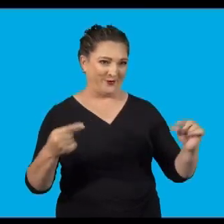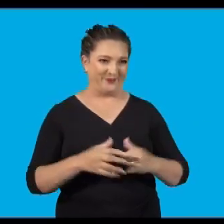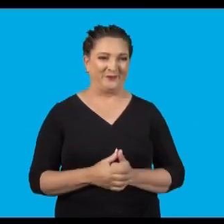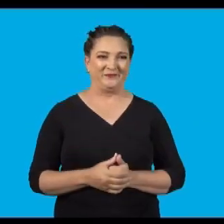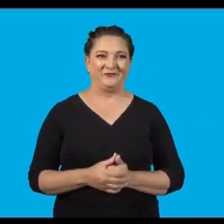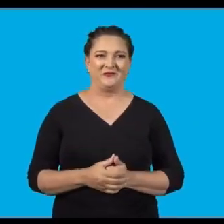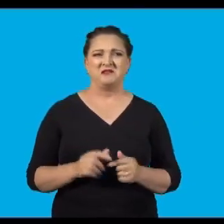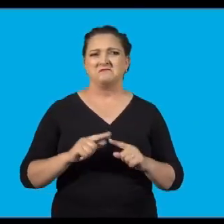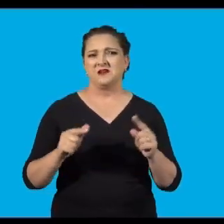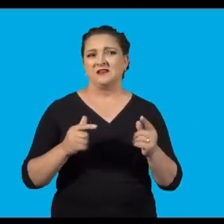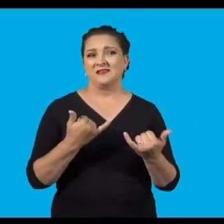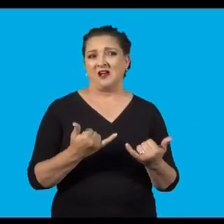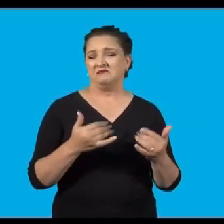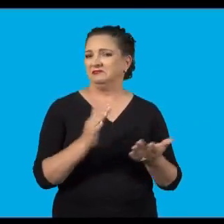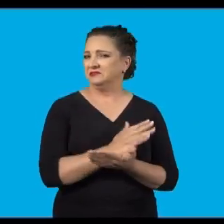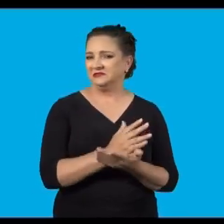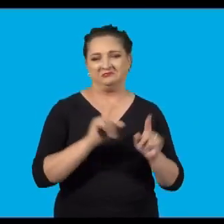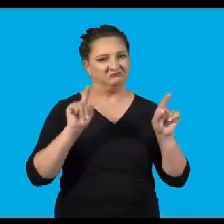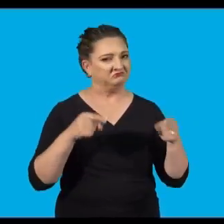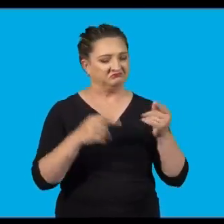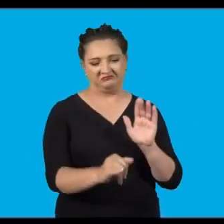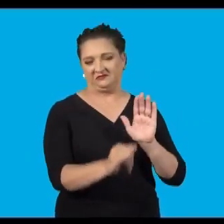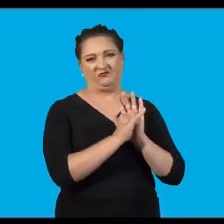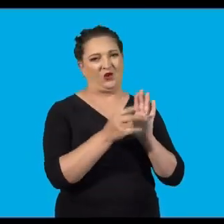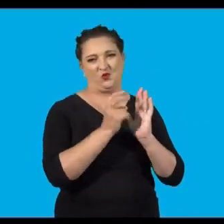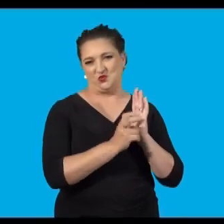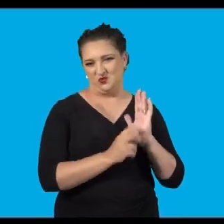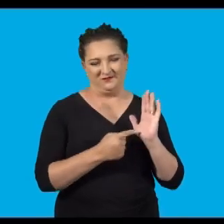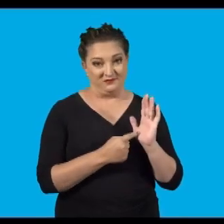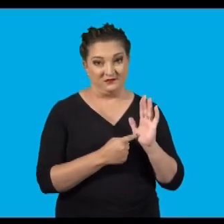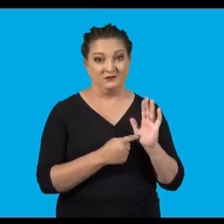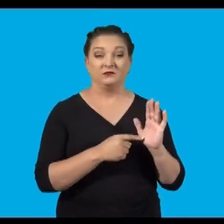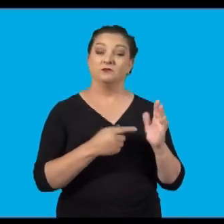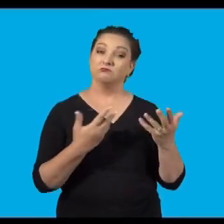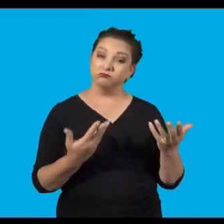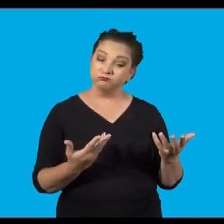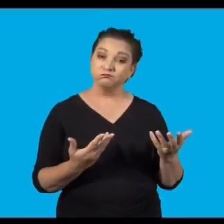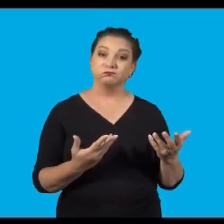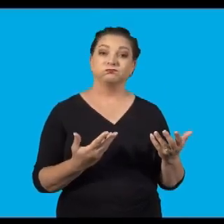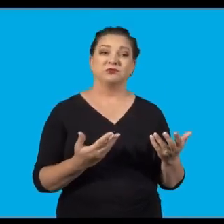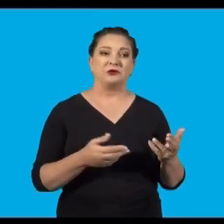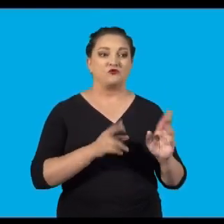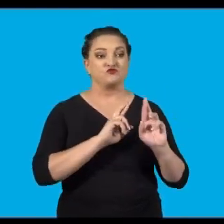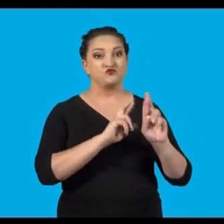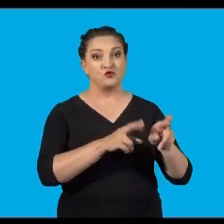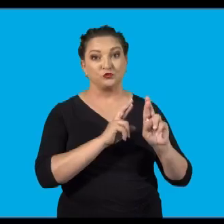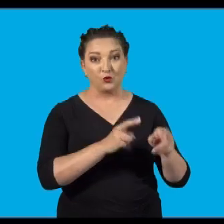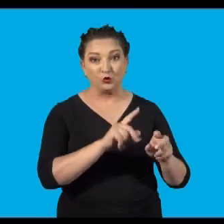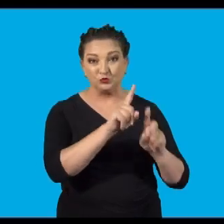grammar. So, learners are unable to identify the different grammar rules, and because of that, it's very difficult to